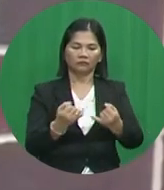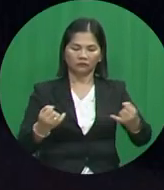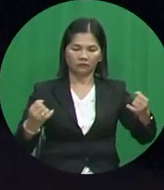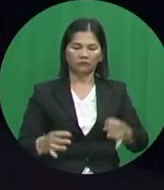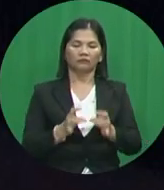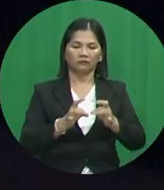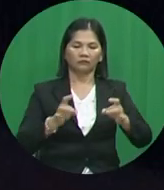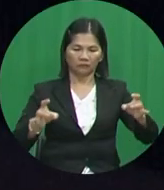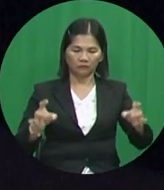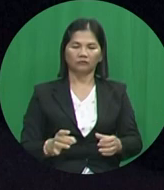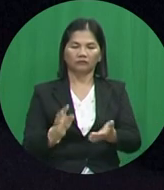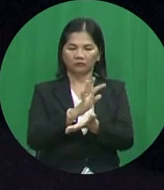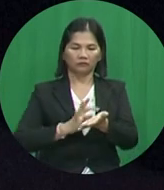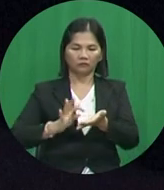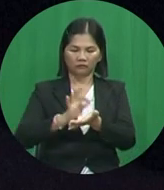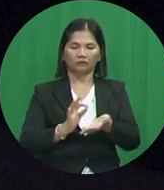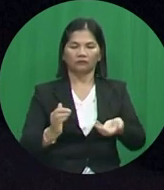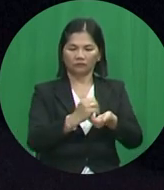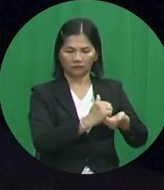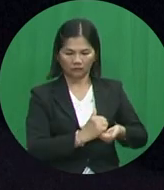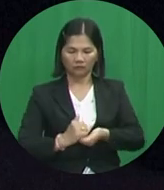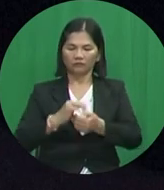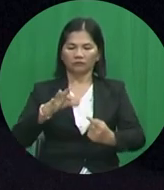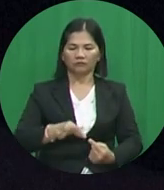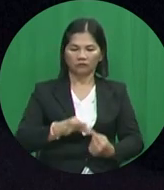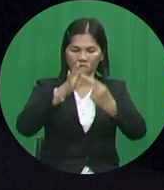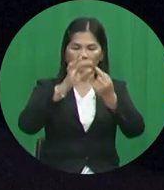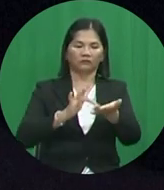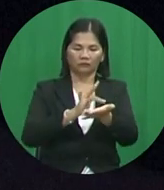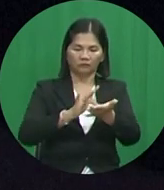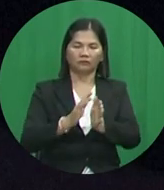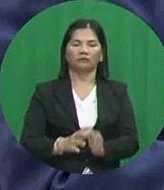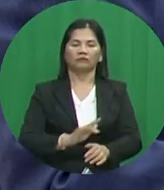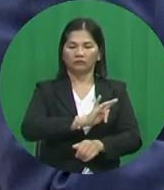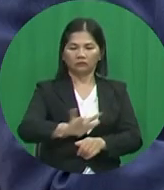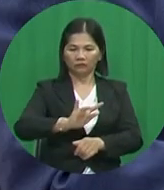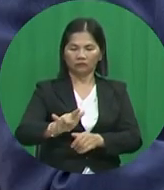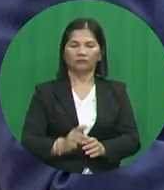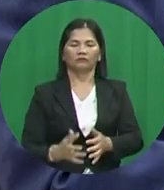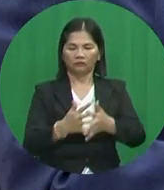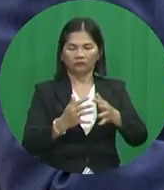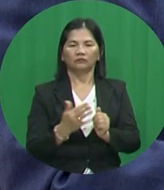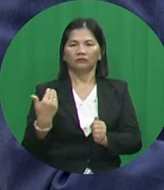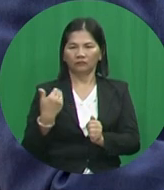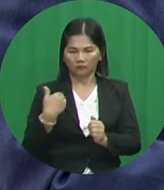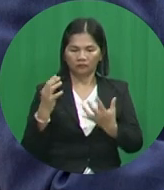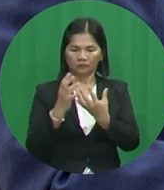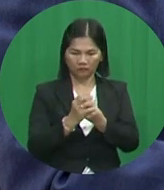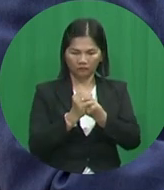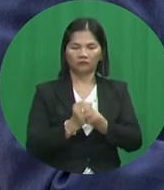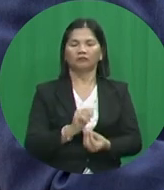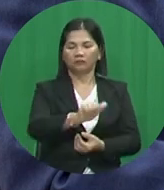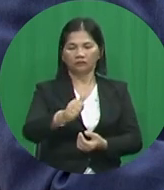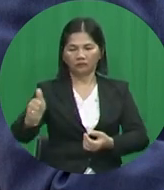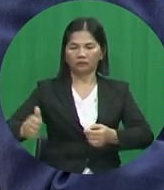Pongrang Muluton, Mahavishir Lai Sahakum, Nung Atap Rajai, a sub town with Chapman Cheer, some Rapchun Cheer, Amberic, Nong Chum Nab, or Bosset Saint